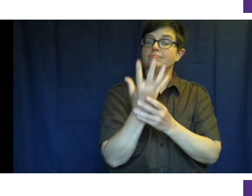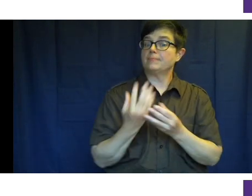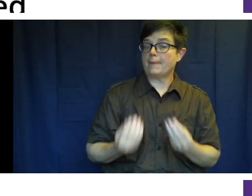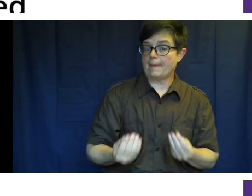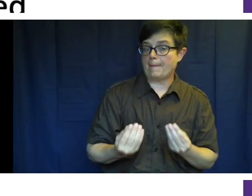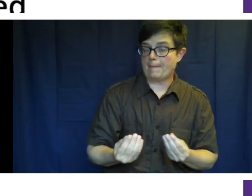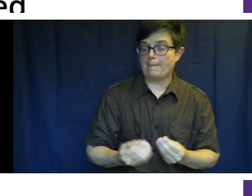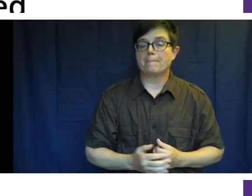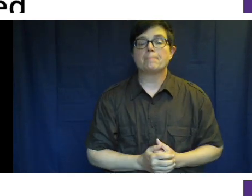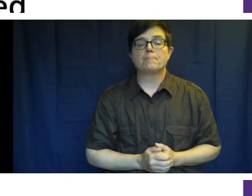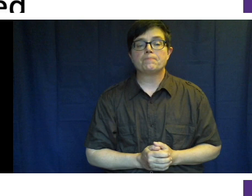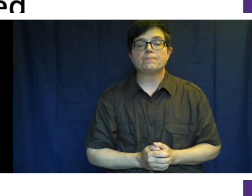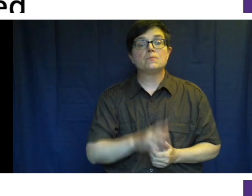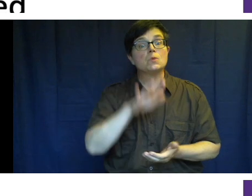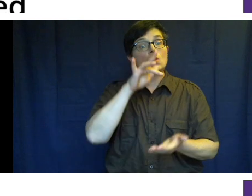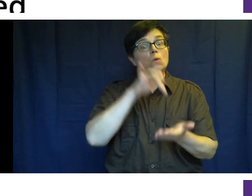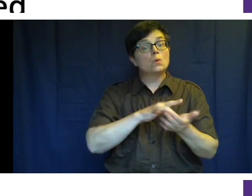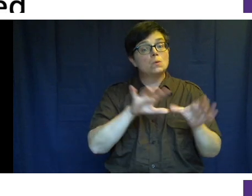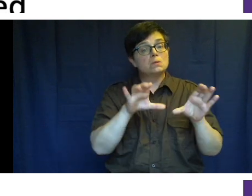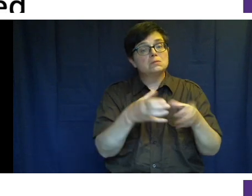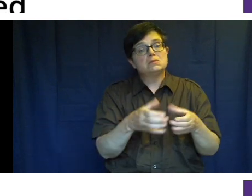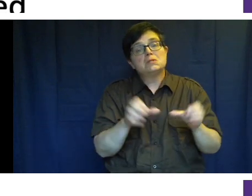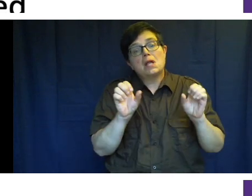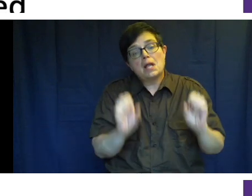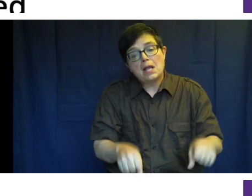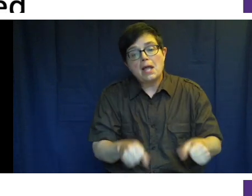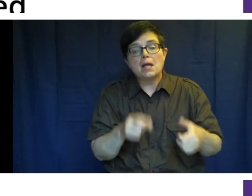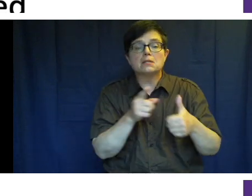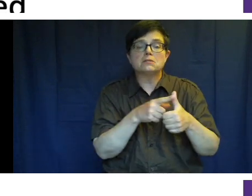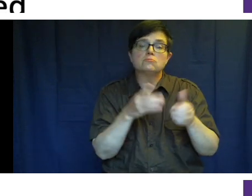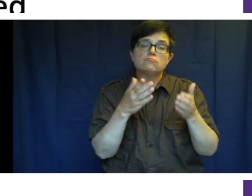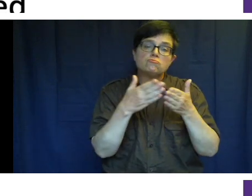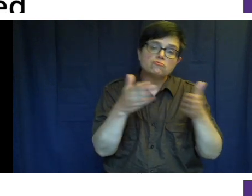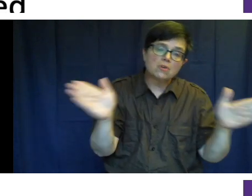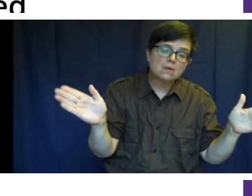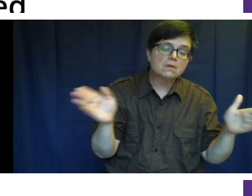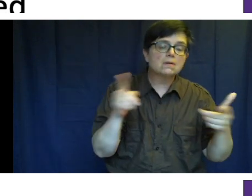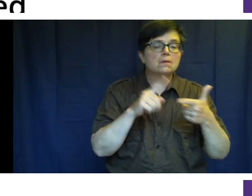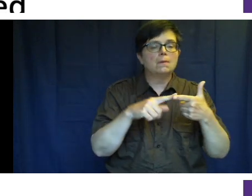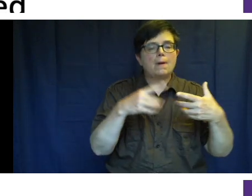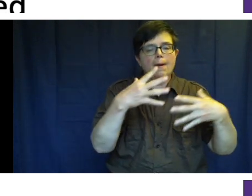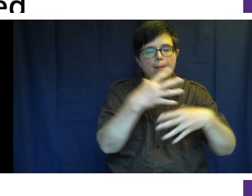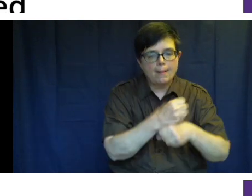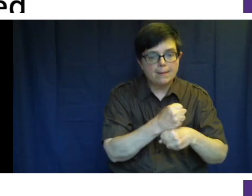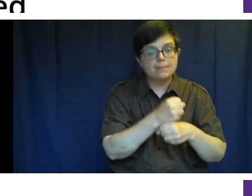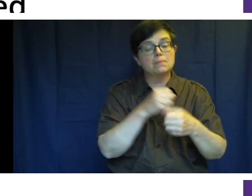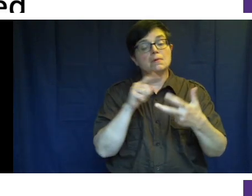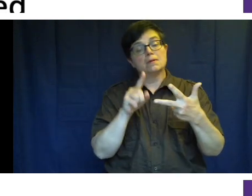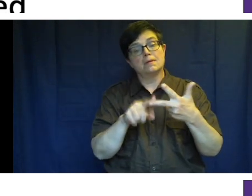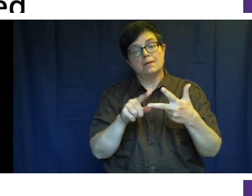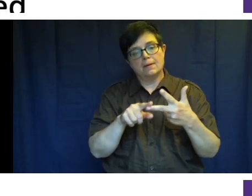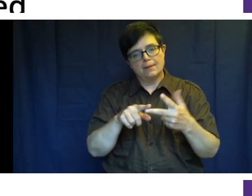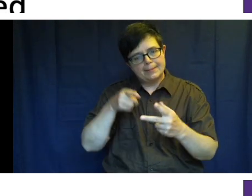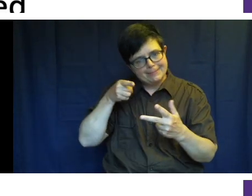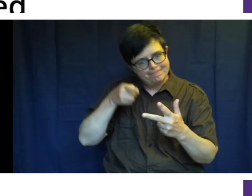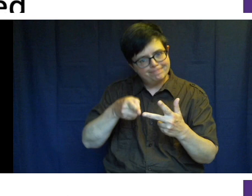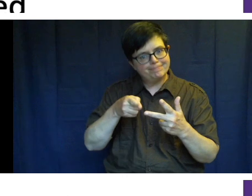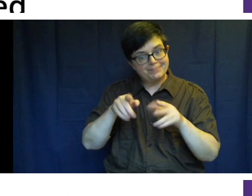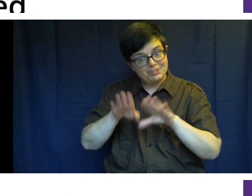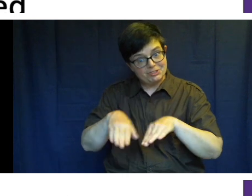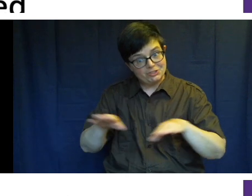developed. These core sets can be general, they can be abbreviated, or they can be unique to children and